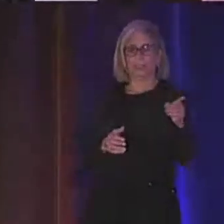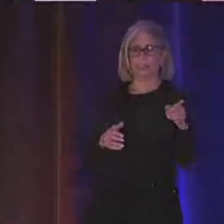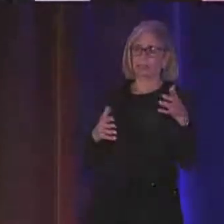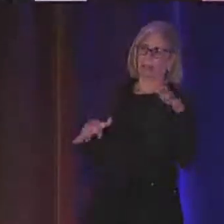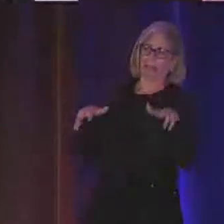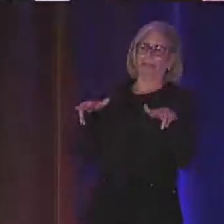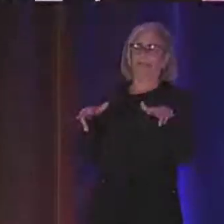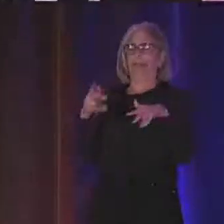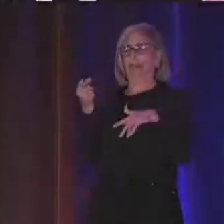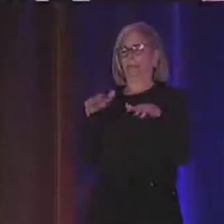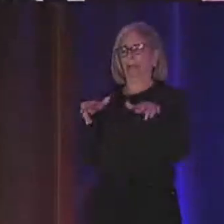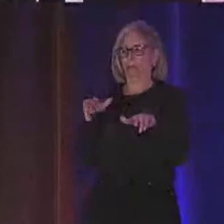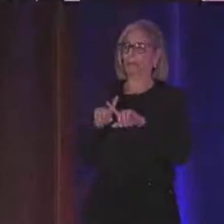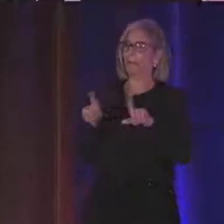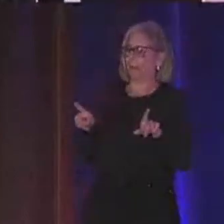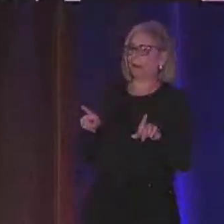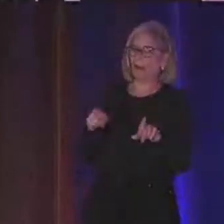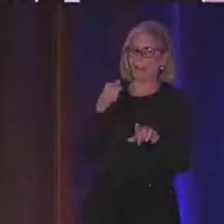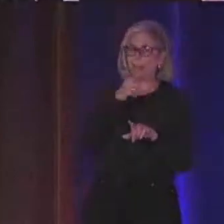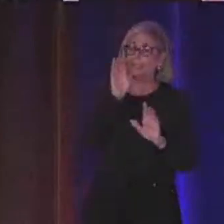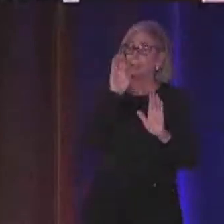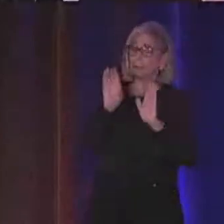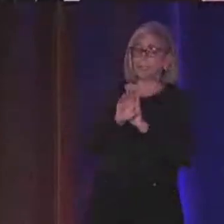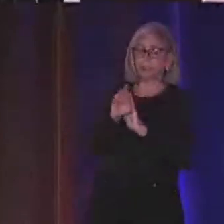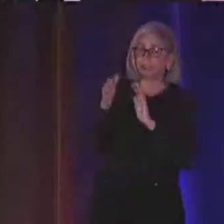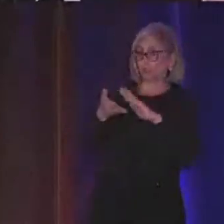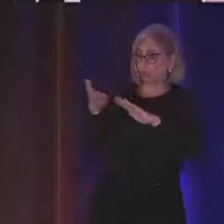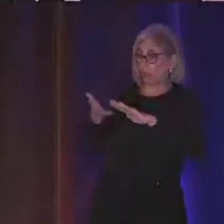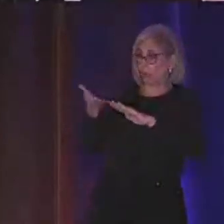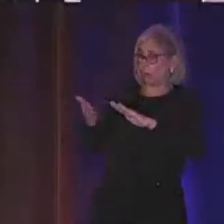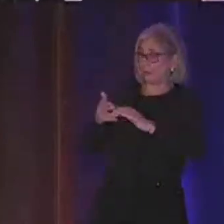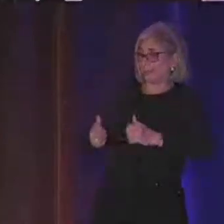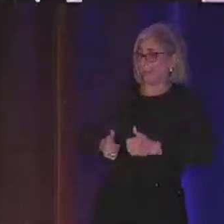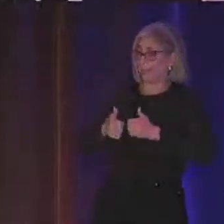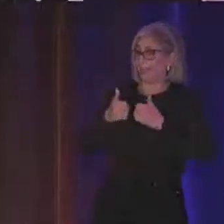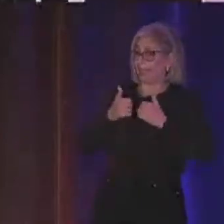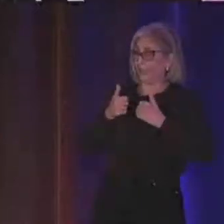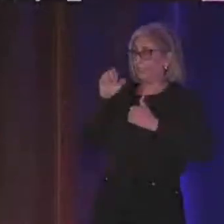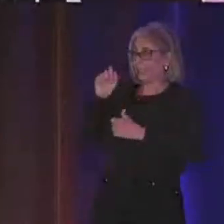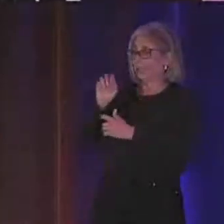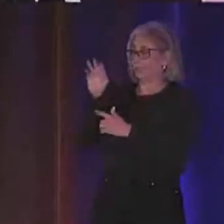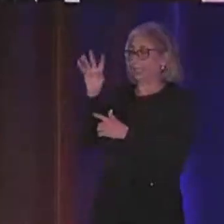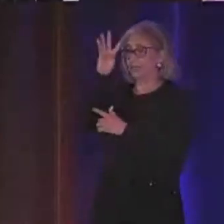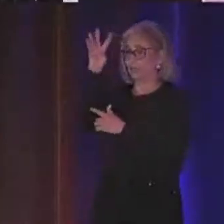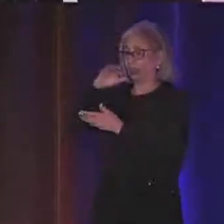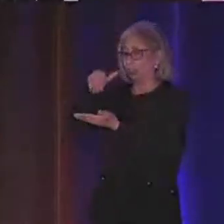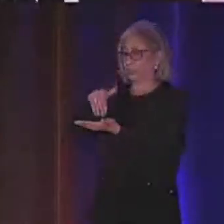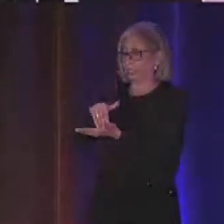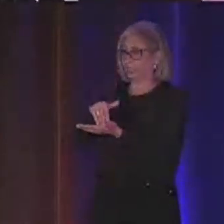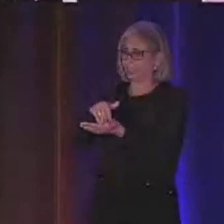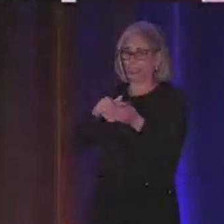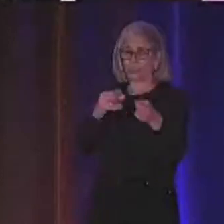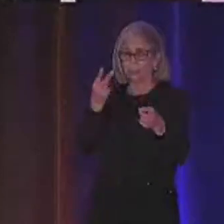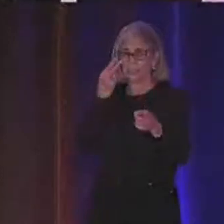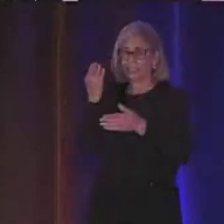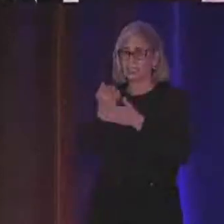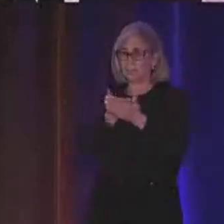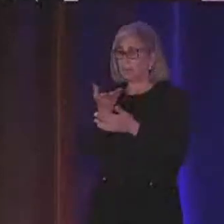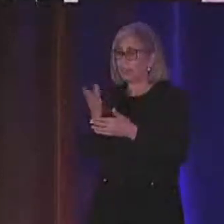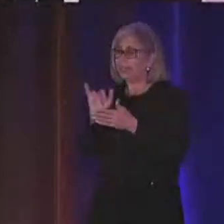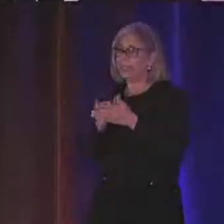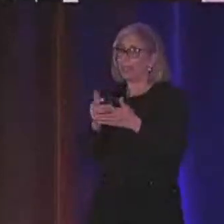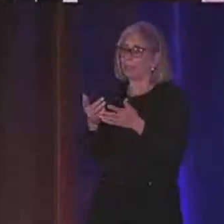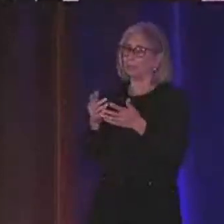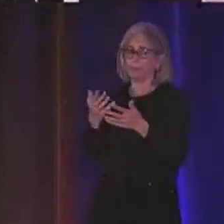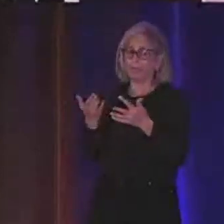wobbly. But this is a picture of it running live in our San Francisco Innovation Center. You can see how some of the things are kind